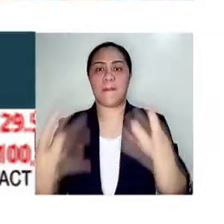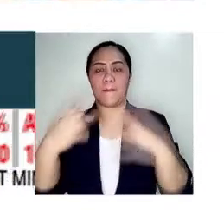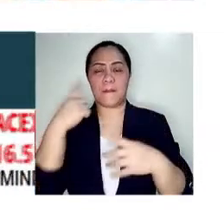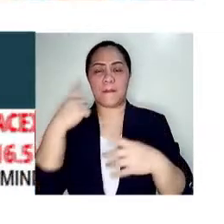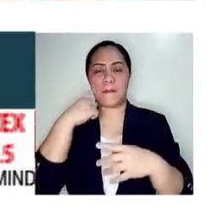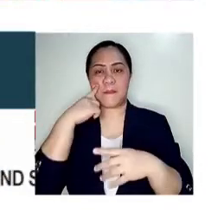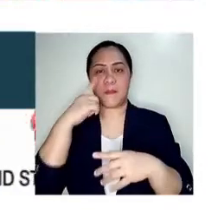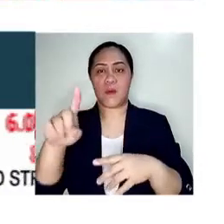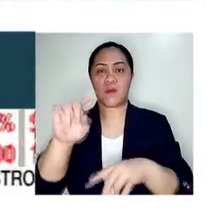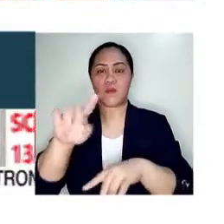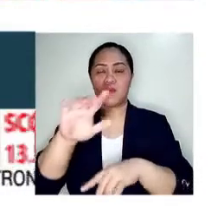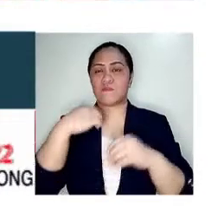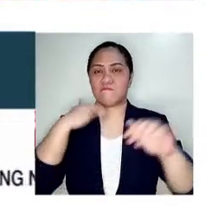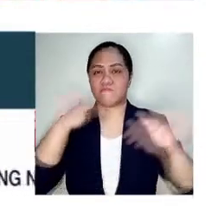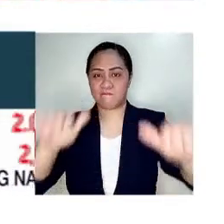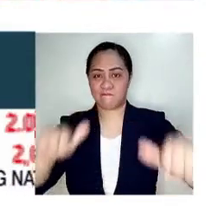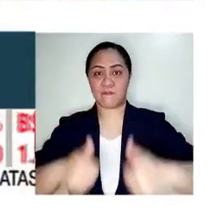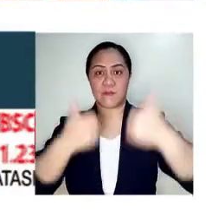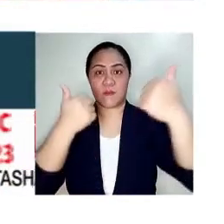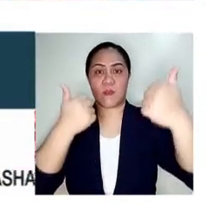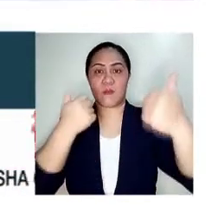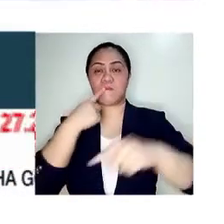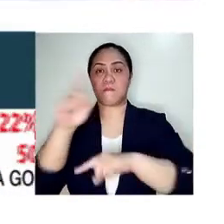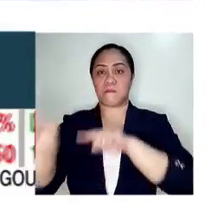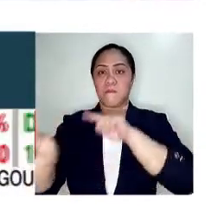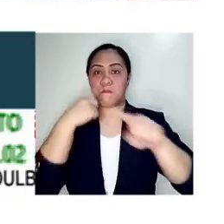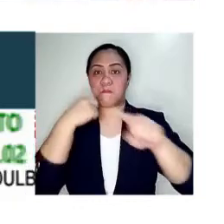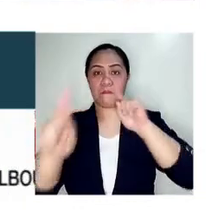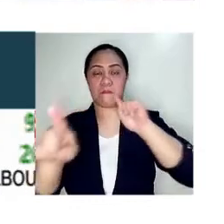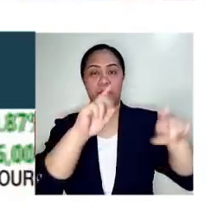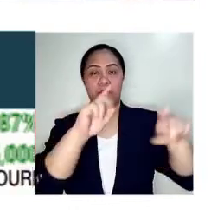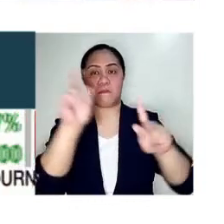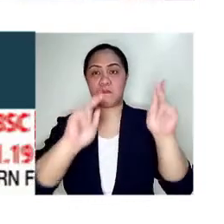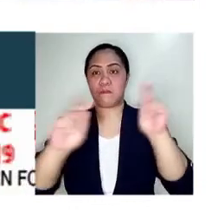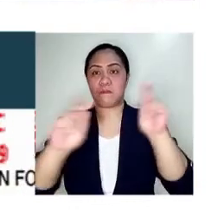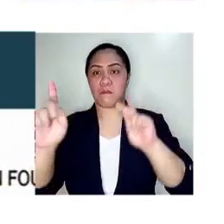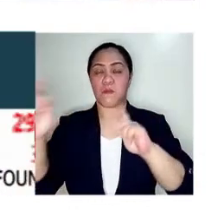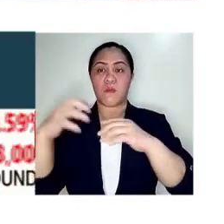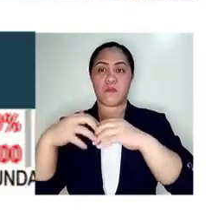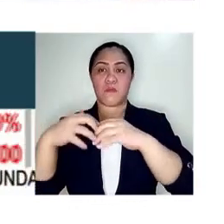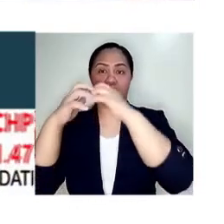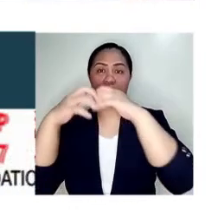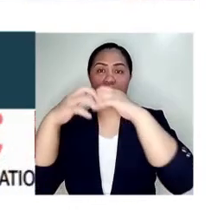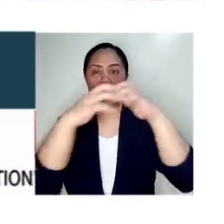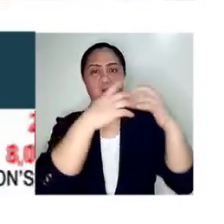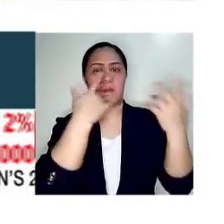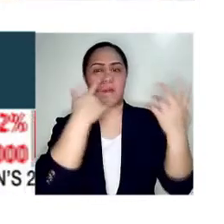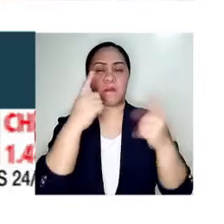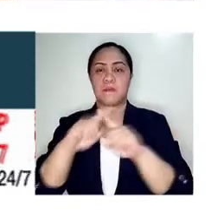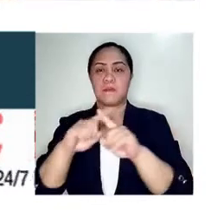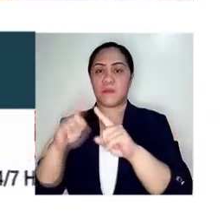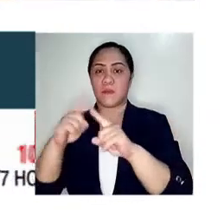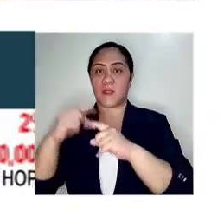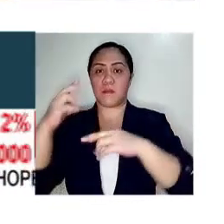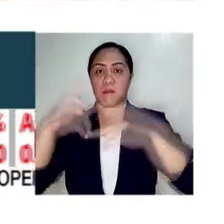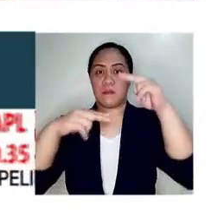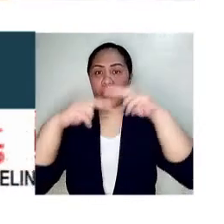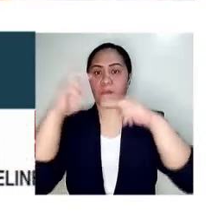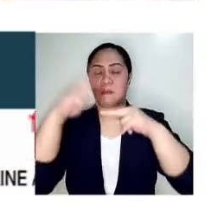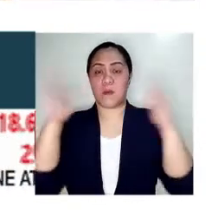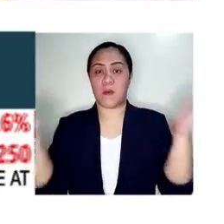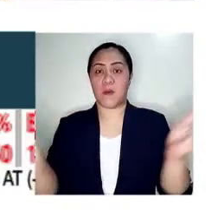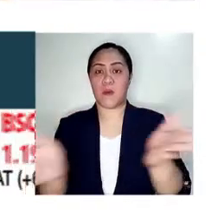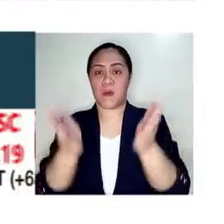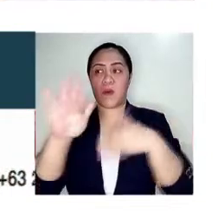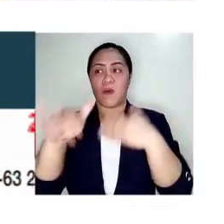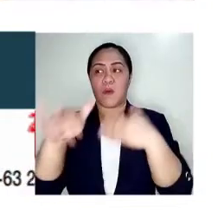mandate challenge. He is mandating mask wearing now in all federal buildings that he has control over, and he's really strongly encouraging all governors and